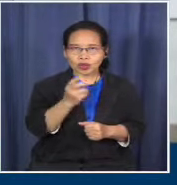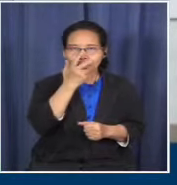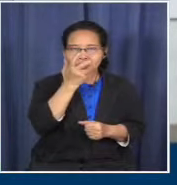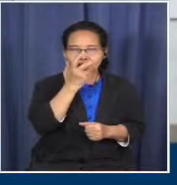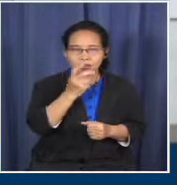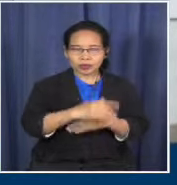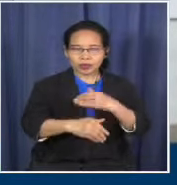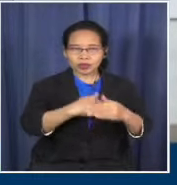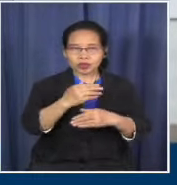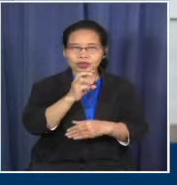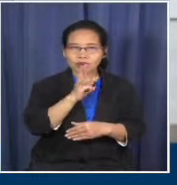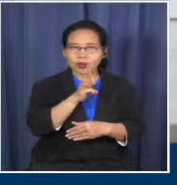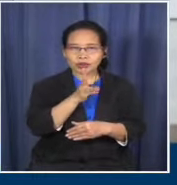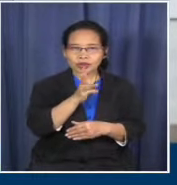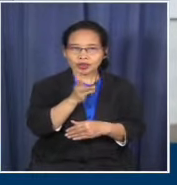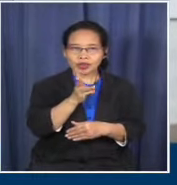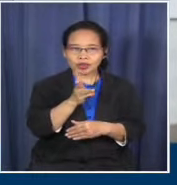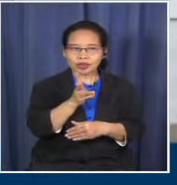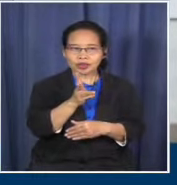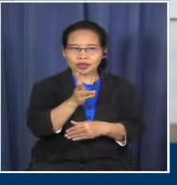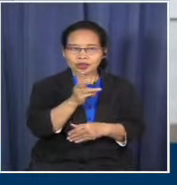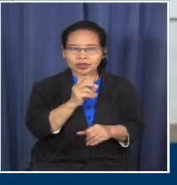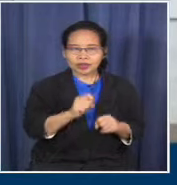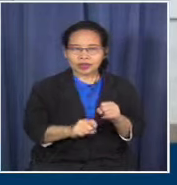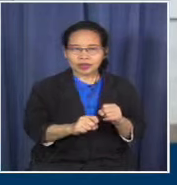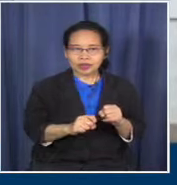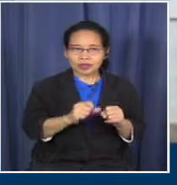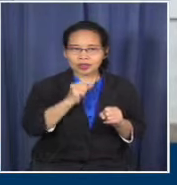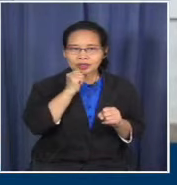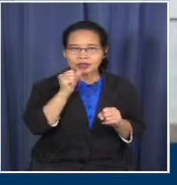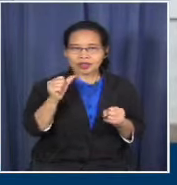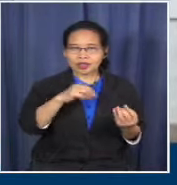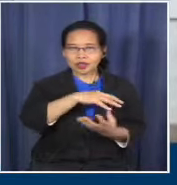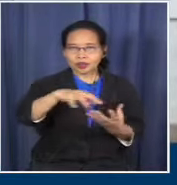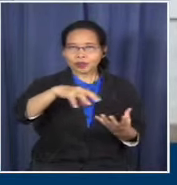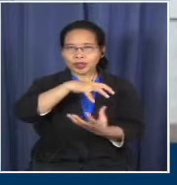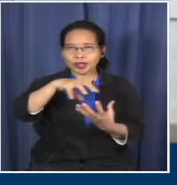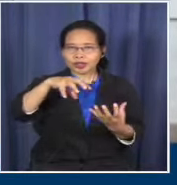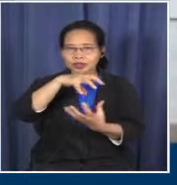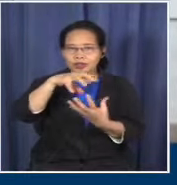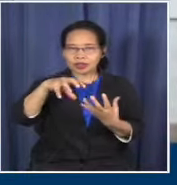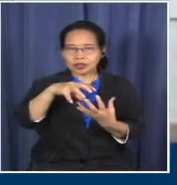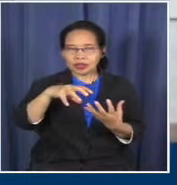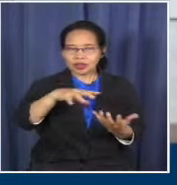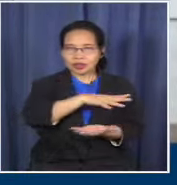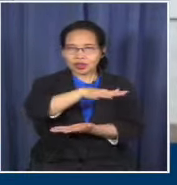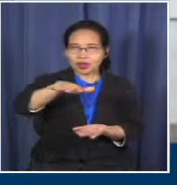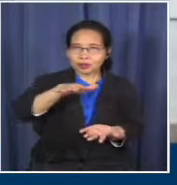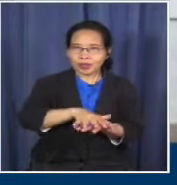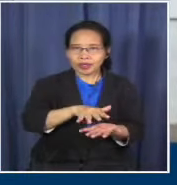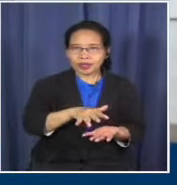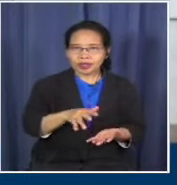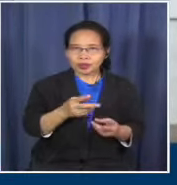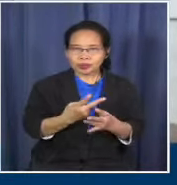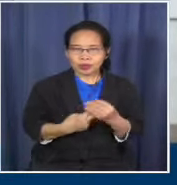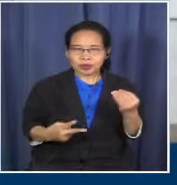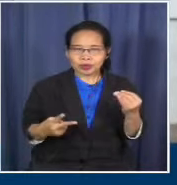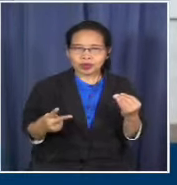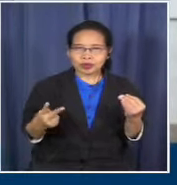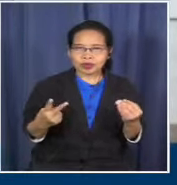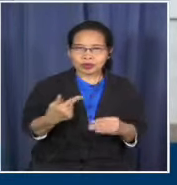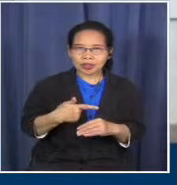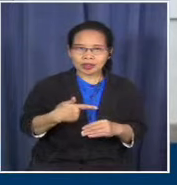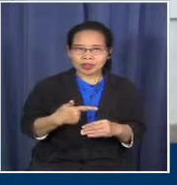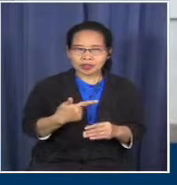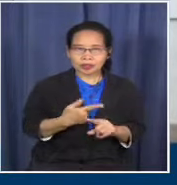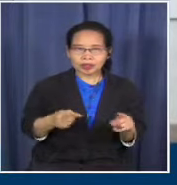which is oxygen, you will be able to produce water. So So when they were not yet combined, they were